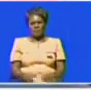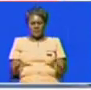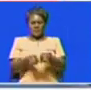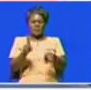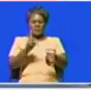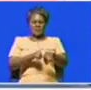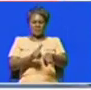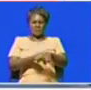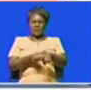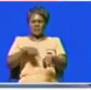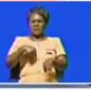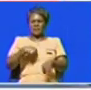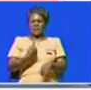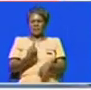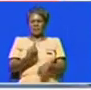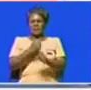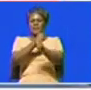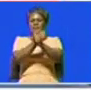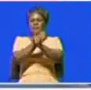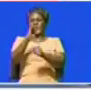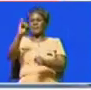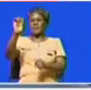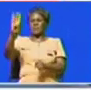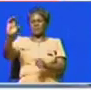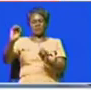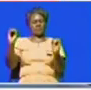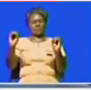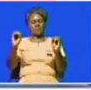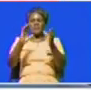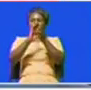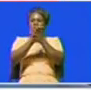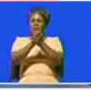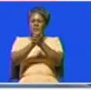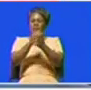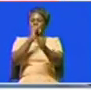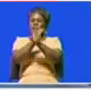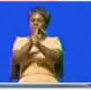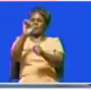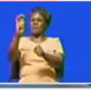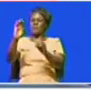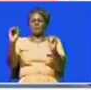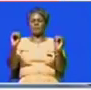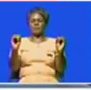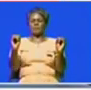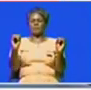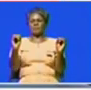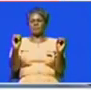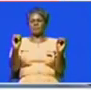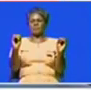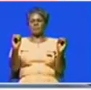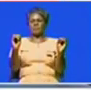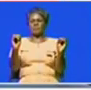time, we are also not defending IEBC. Jubilee does not equal IEBC. They have their job. But what we are saying